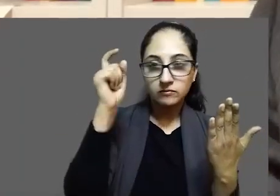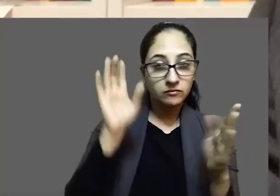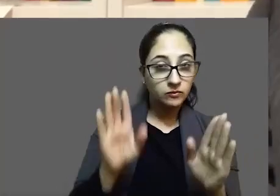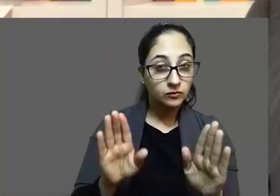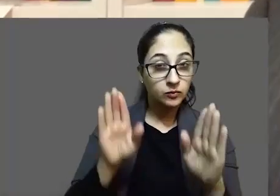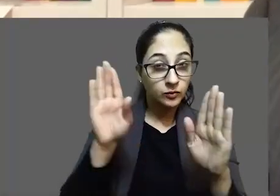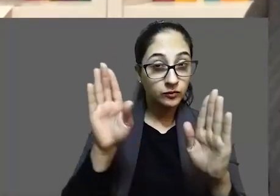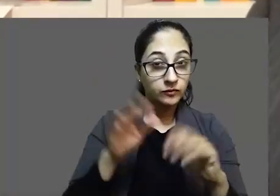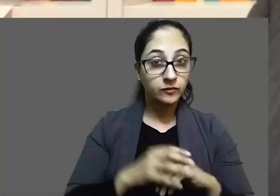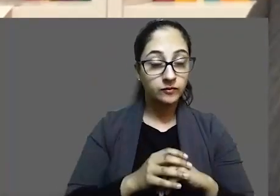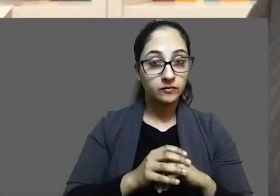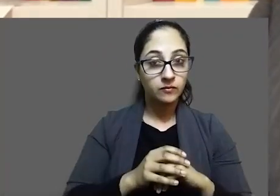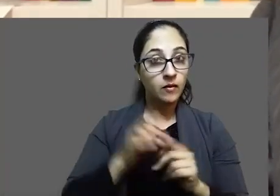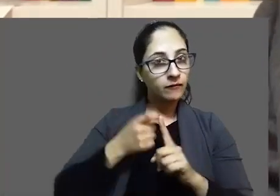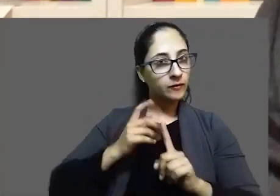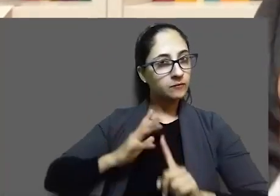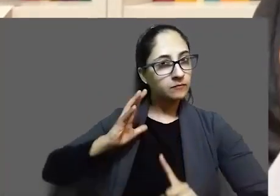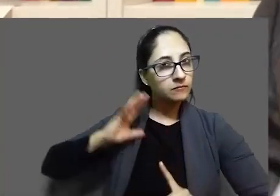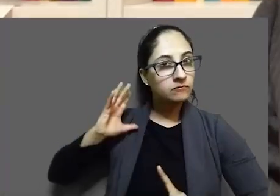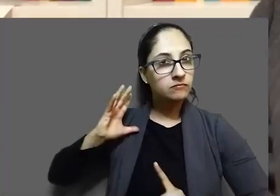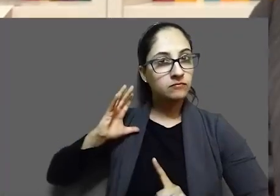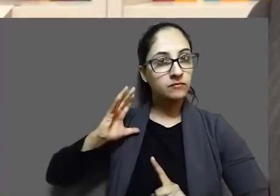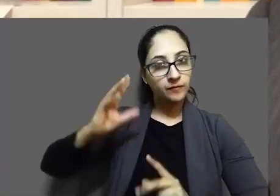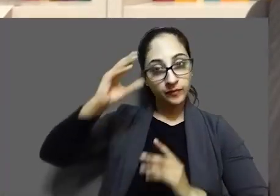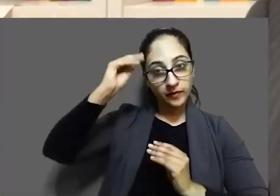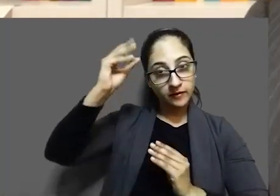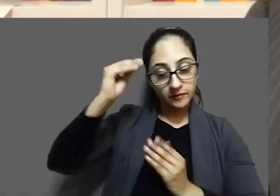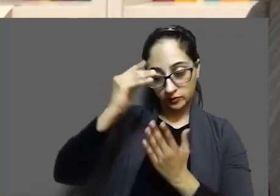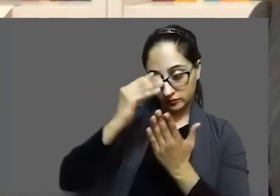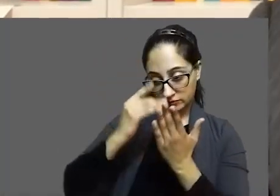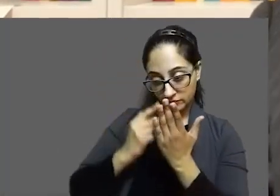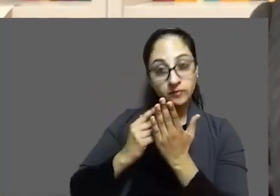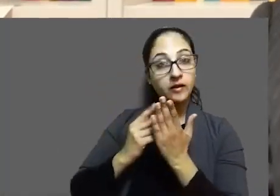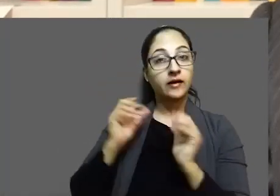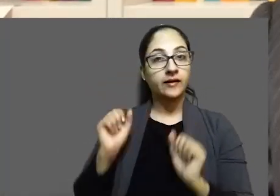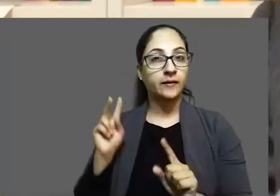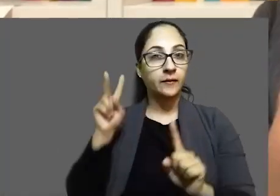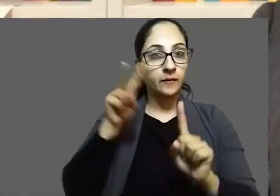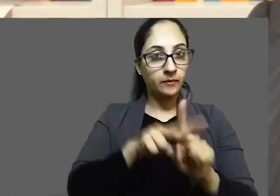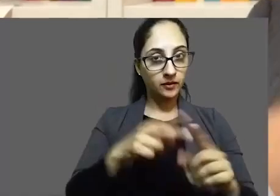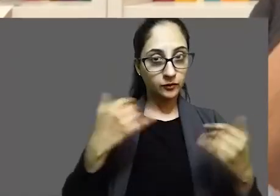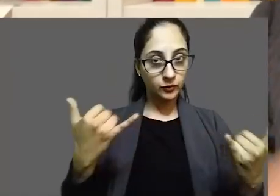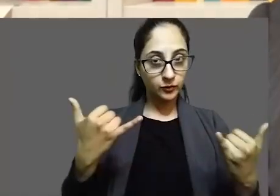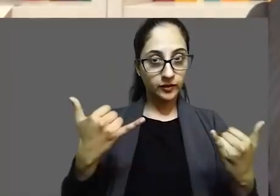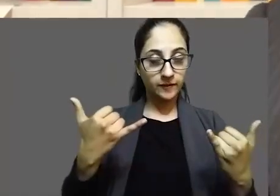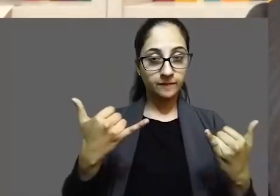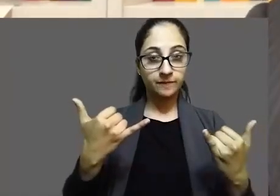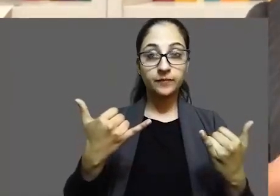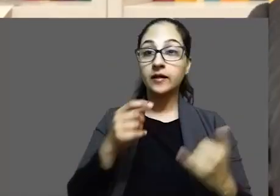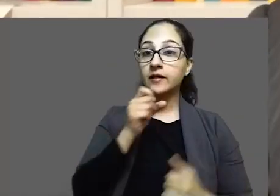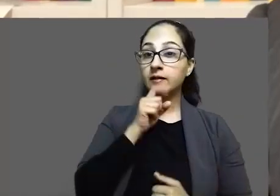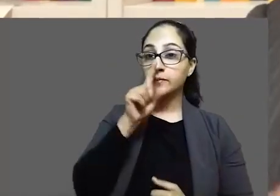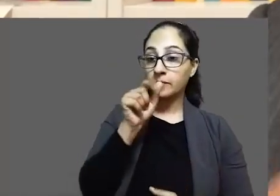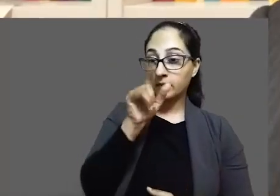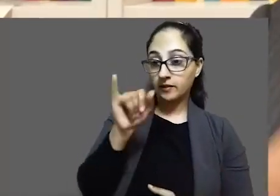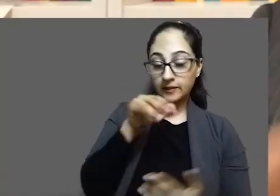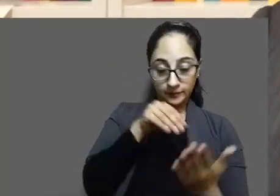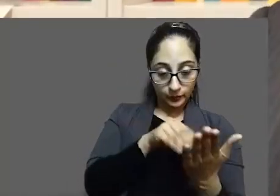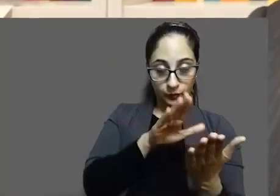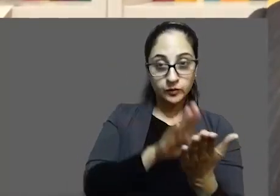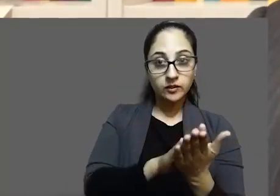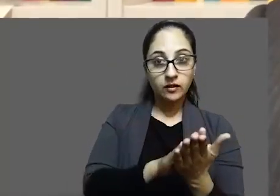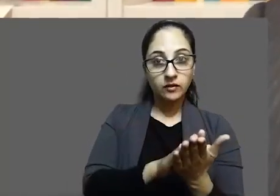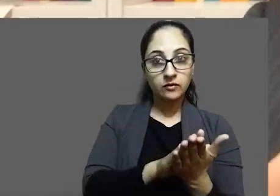day, where Imam Ali begins in saying, be forgiving because God is forgiving, and just as you seek to be met with forgiveness, you should